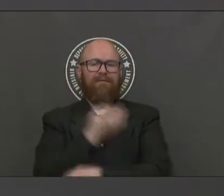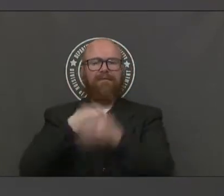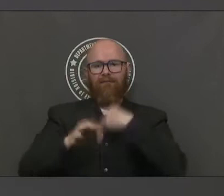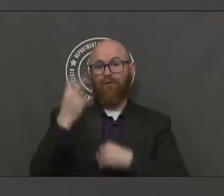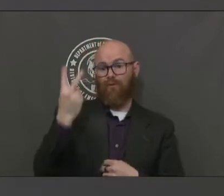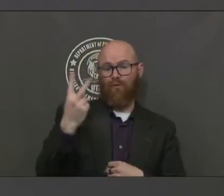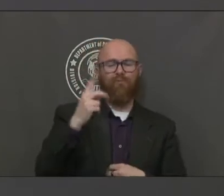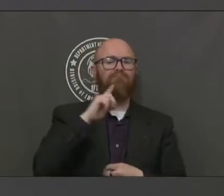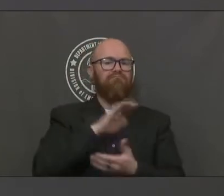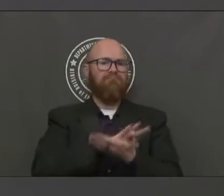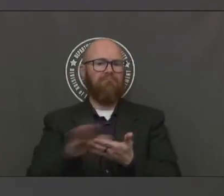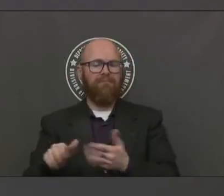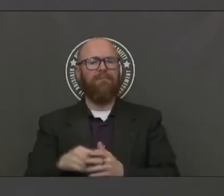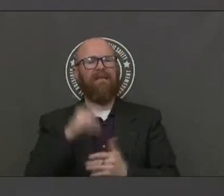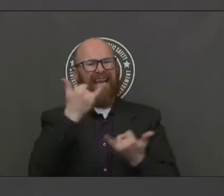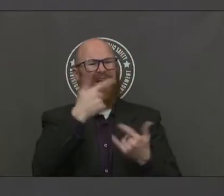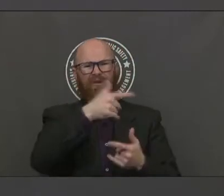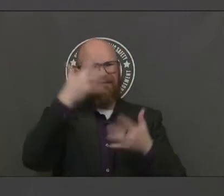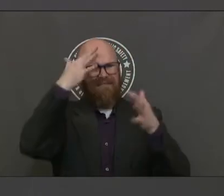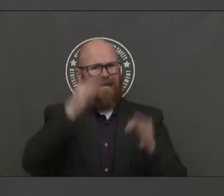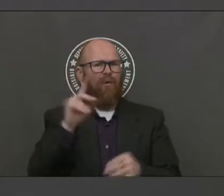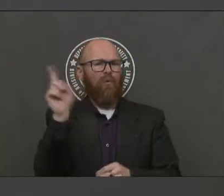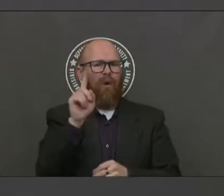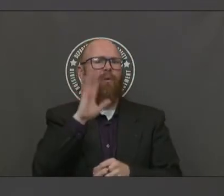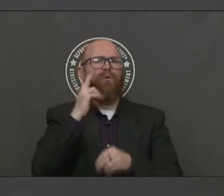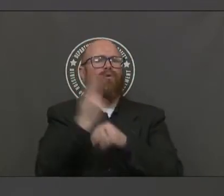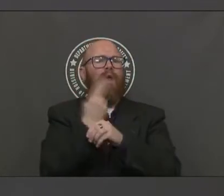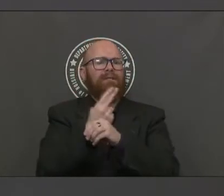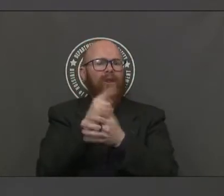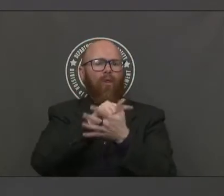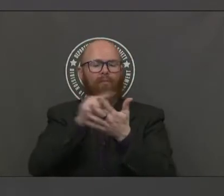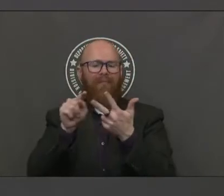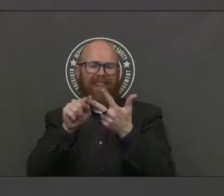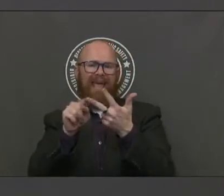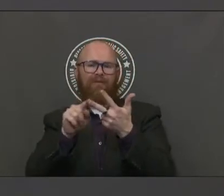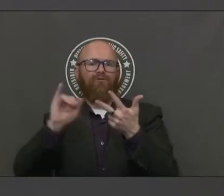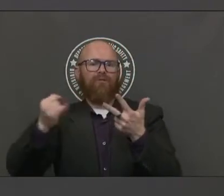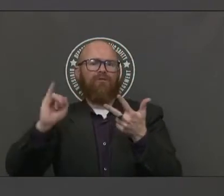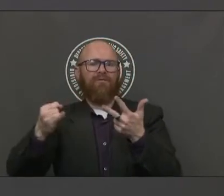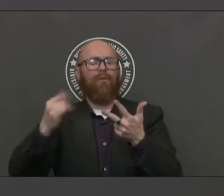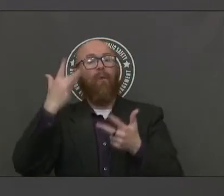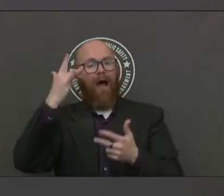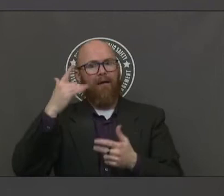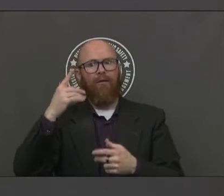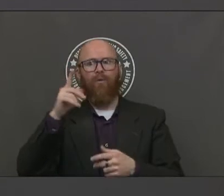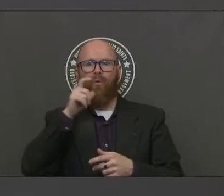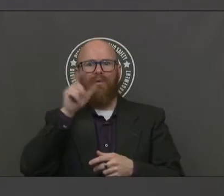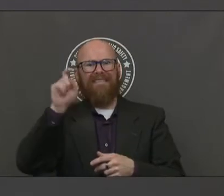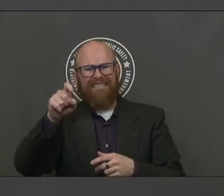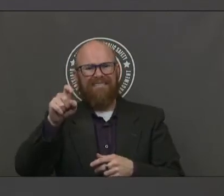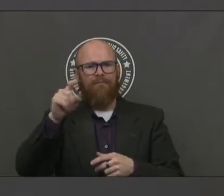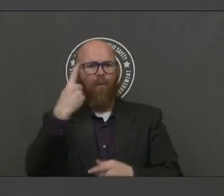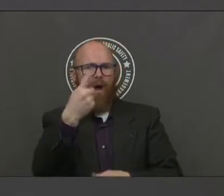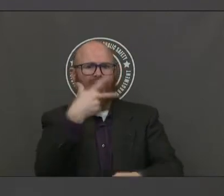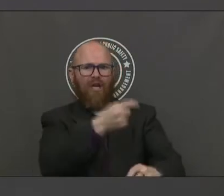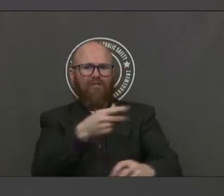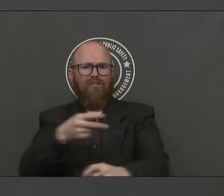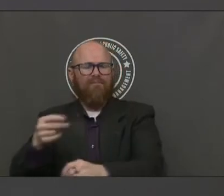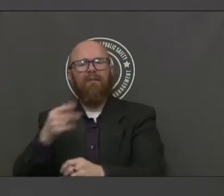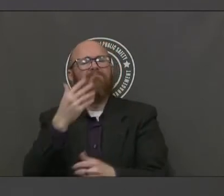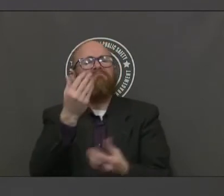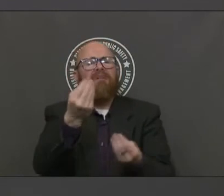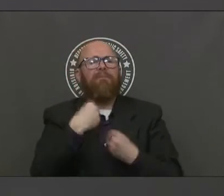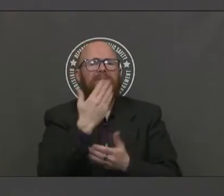guys are still kind of deciding where they would be most effectively given to. Could you kind of think of maybe some examples of where